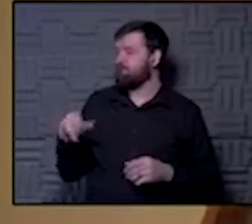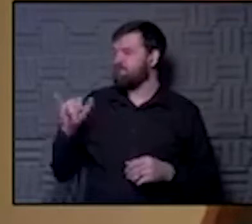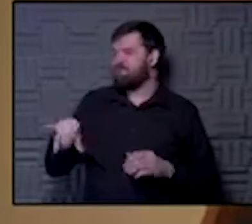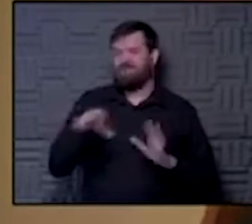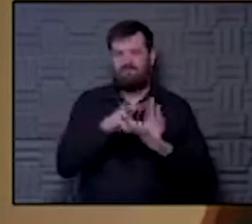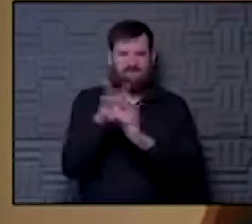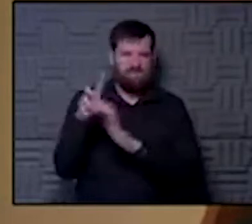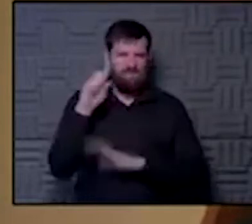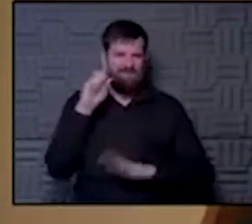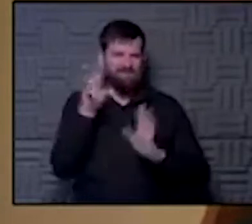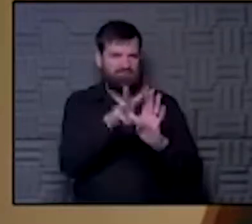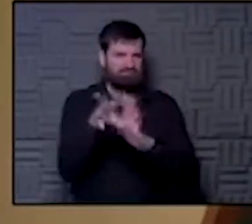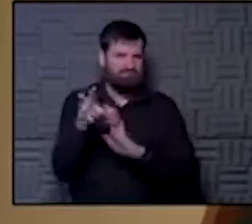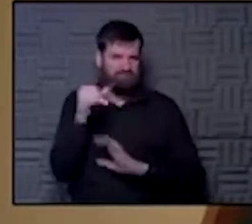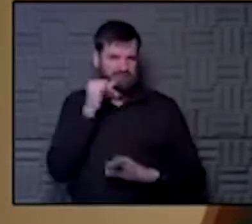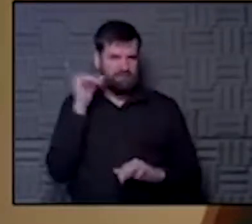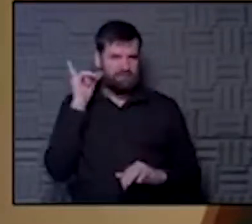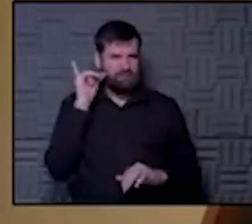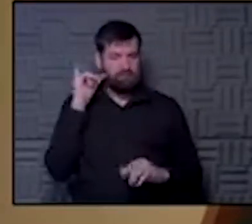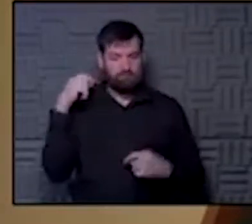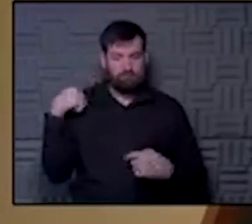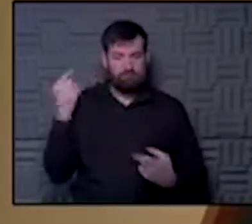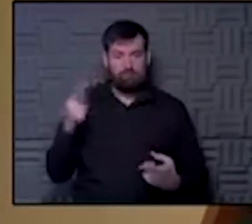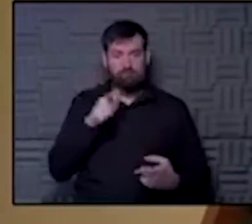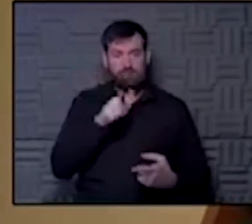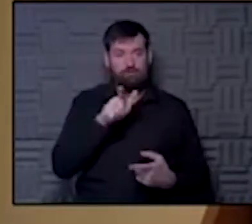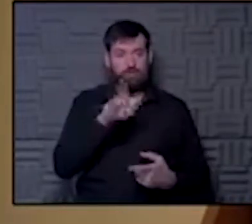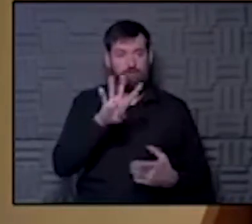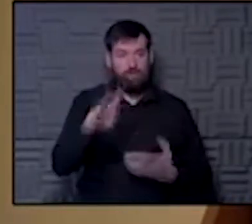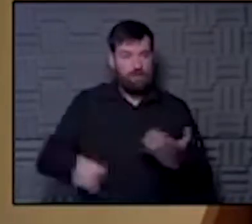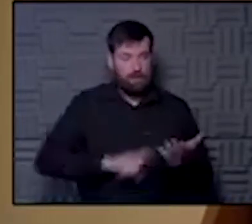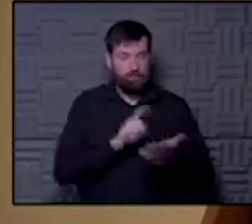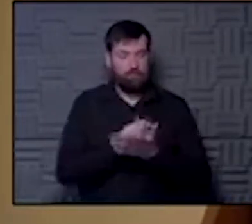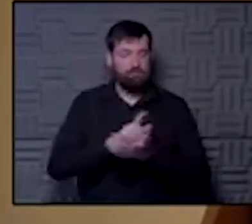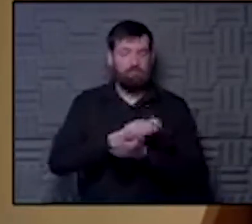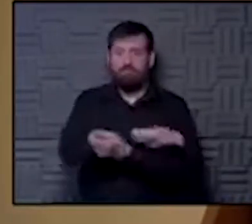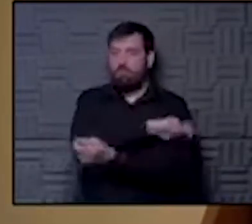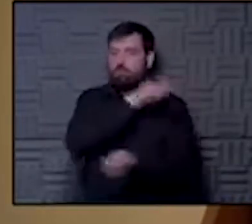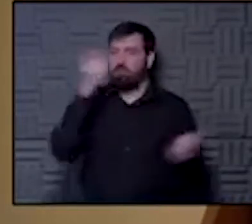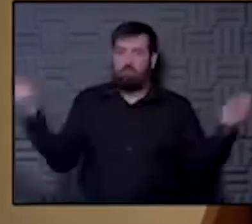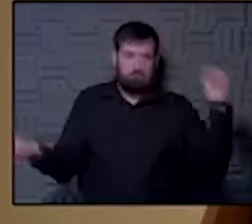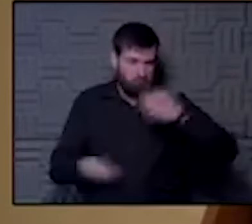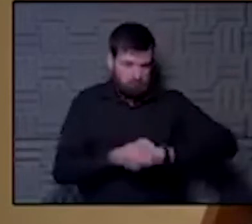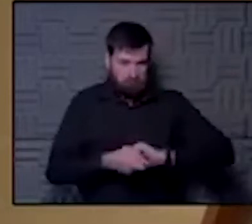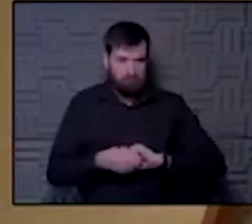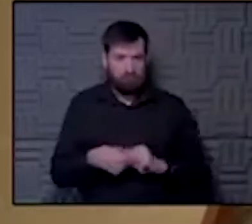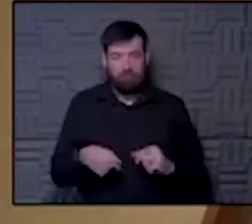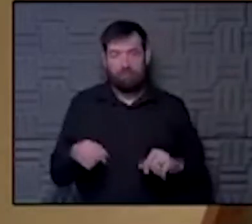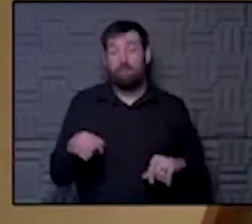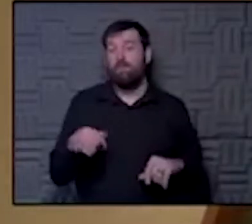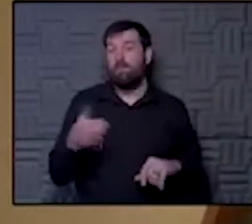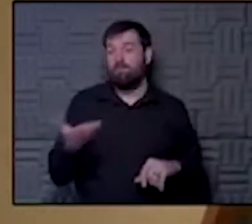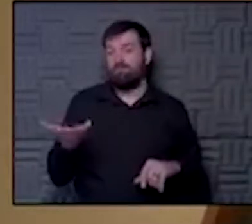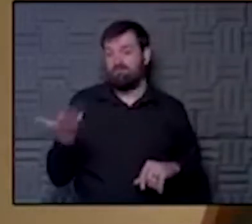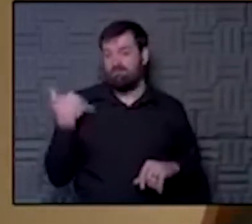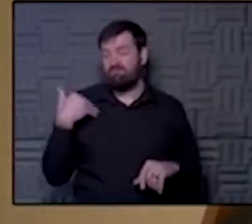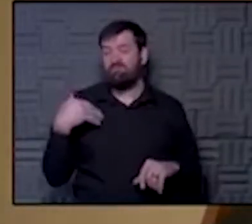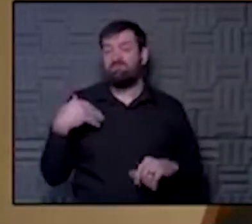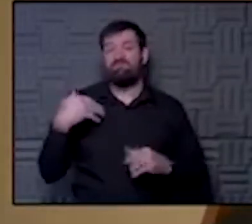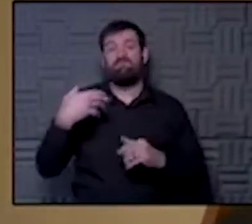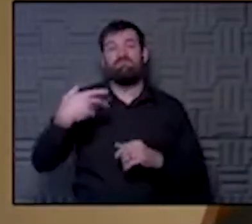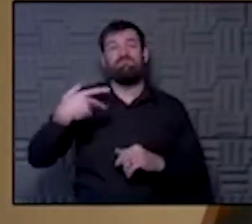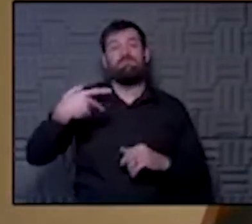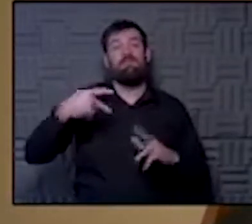took that yesterday, but in the last 24 hours, that's gone a huge transformation. That's actually an old was a physical therapy gym that we have at